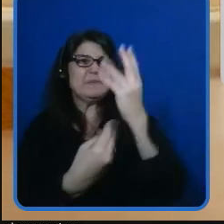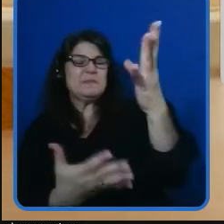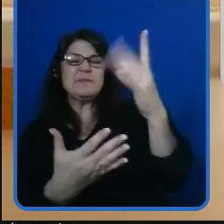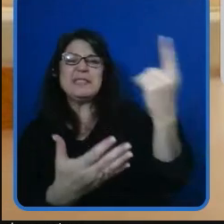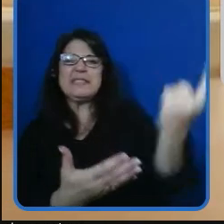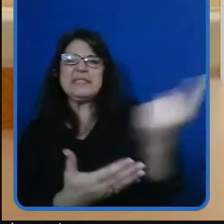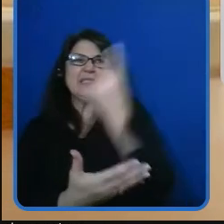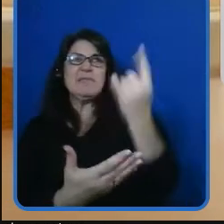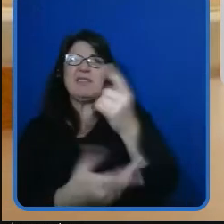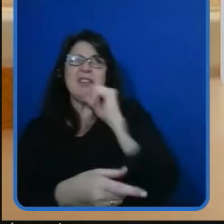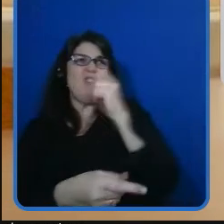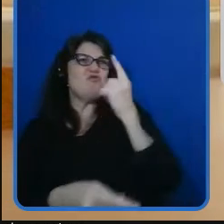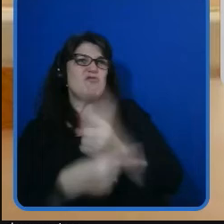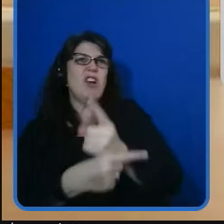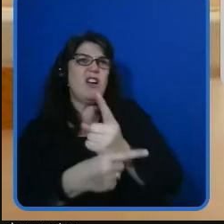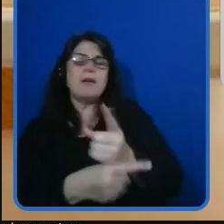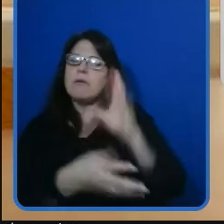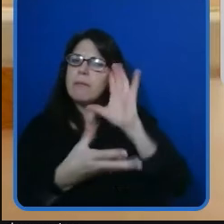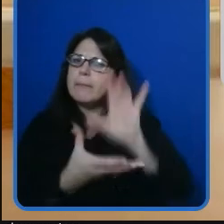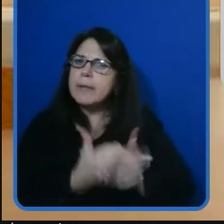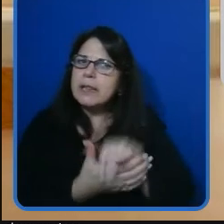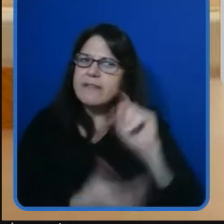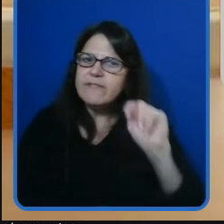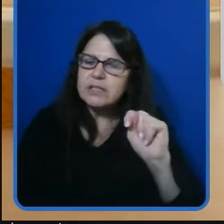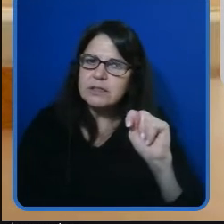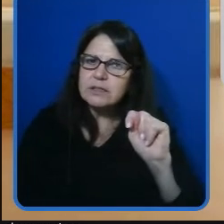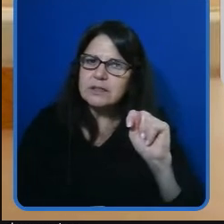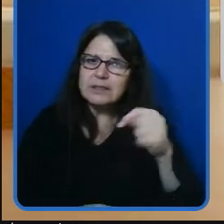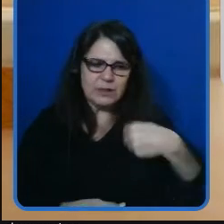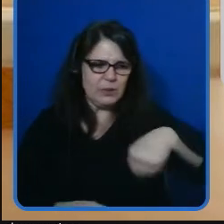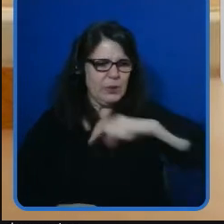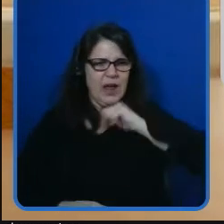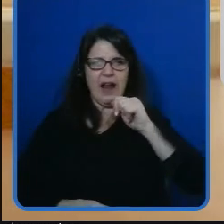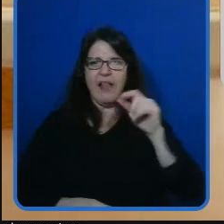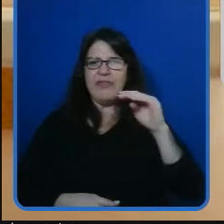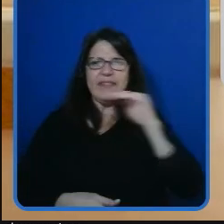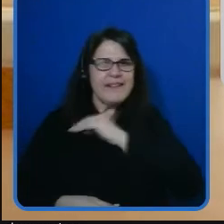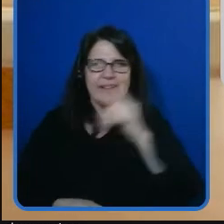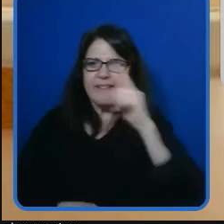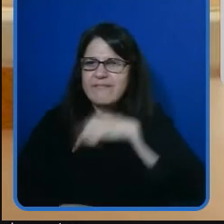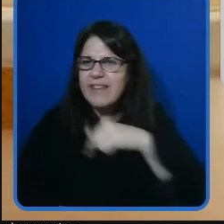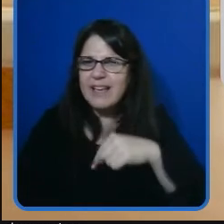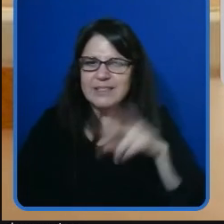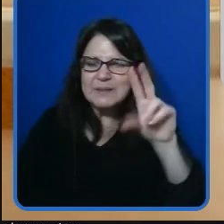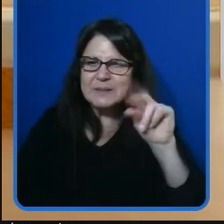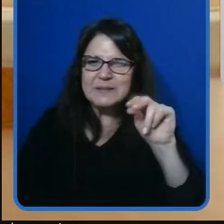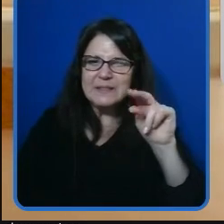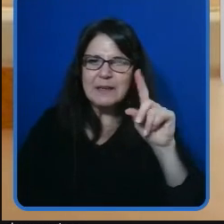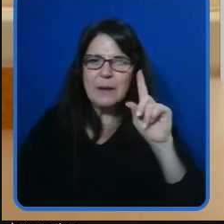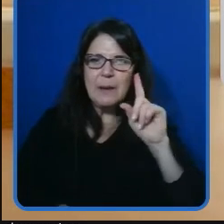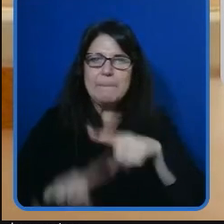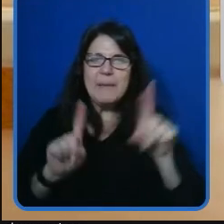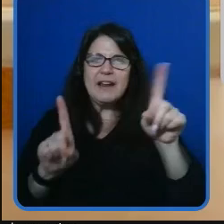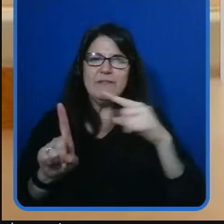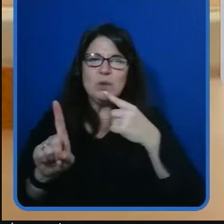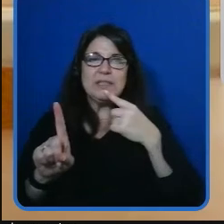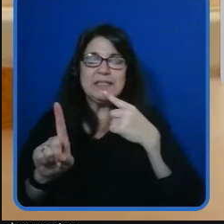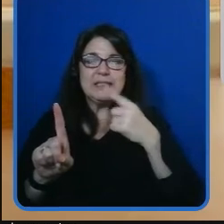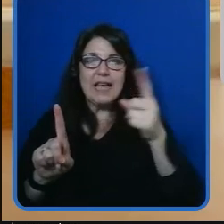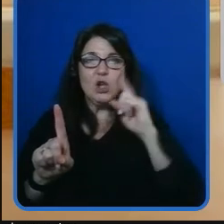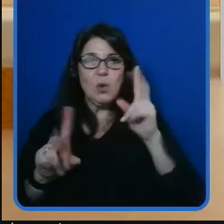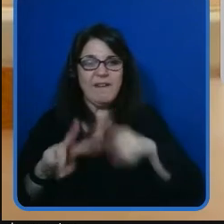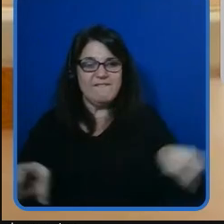something is not right. We are not the imposters here. But if you say that you